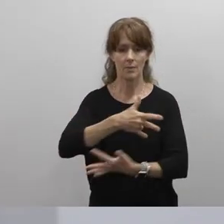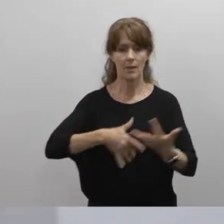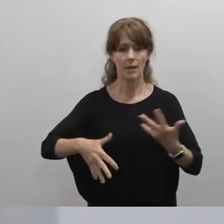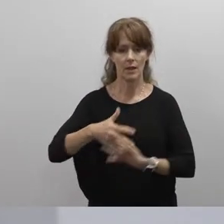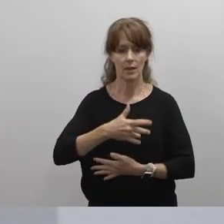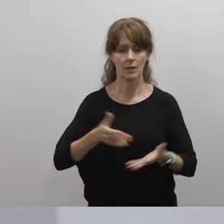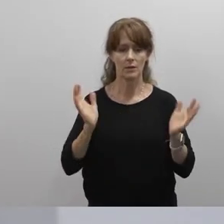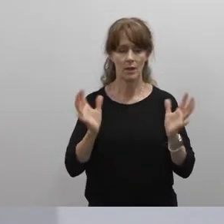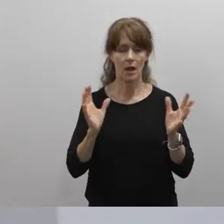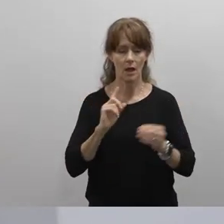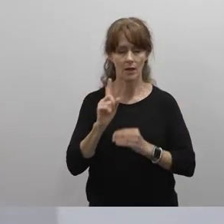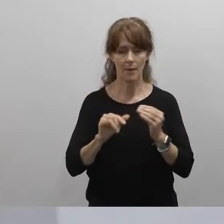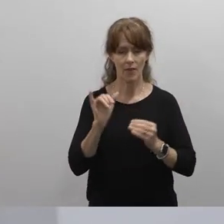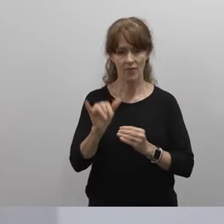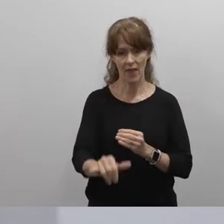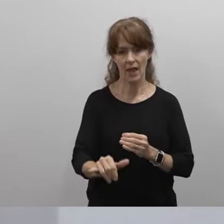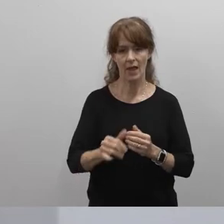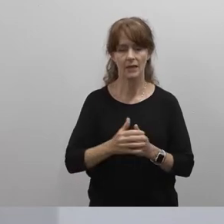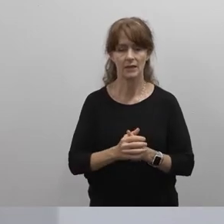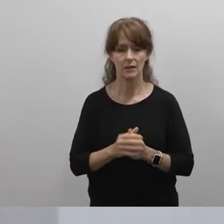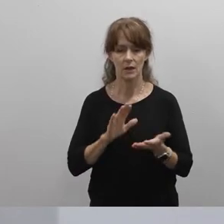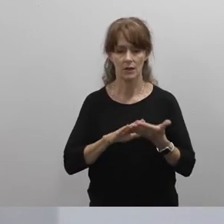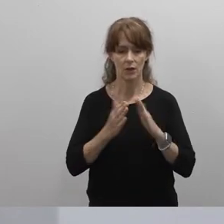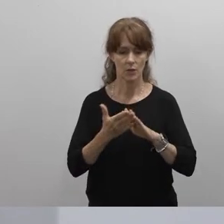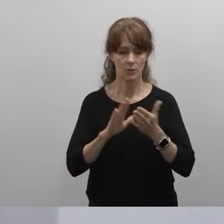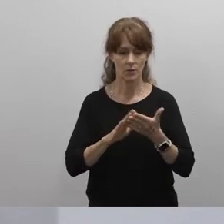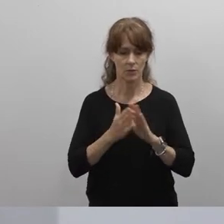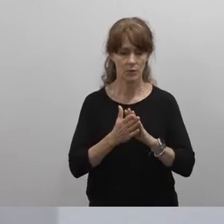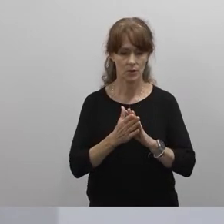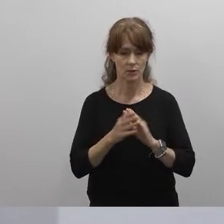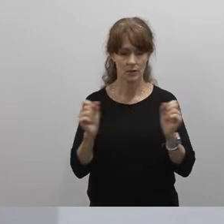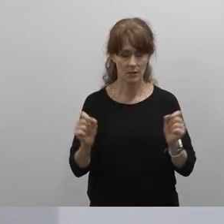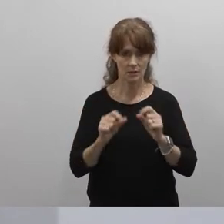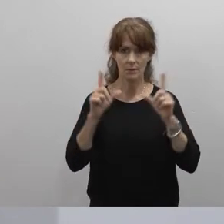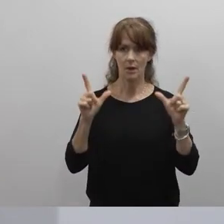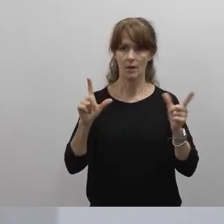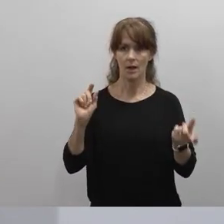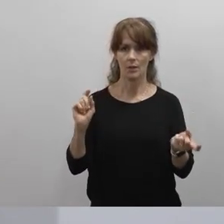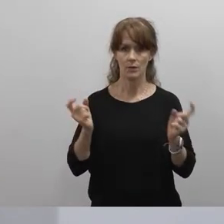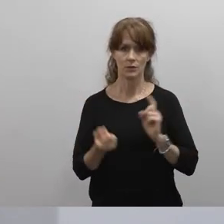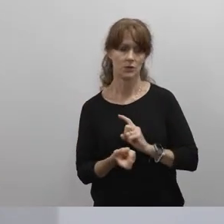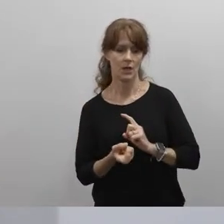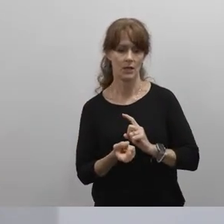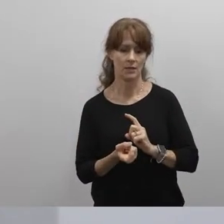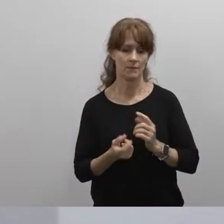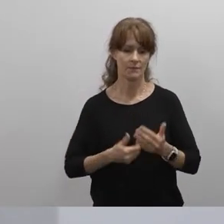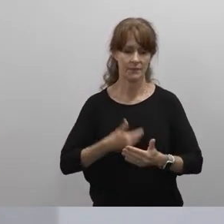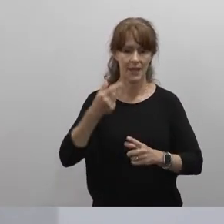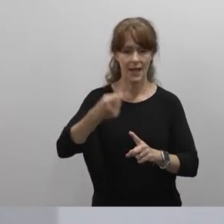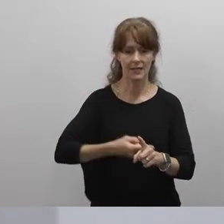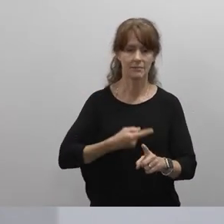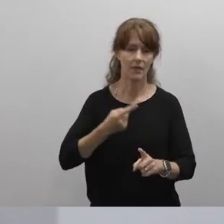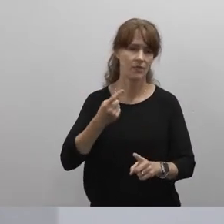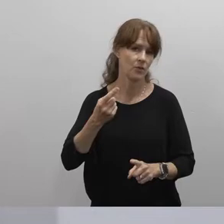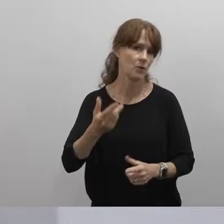to talk about that so that our community is not caught off guard by how we will transition in the next month or